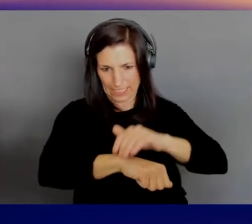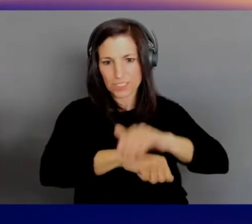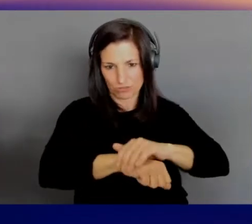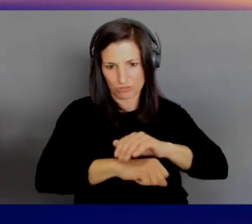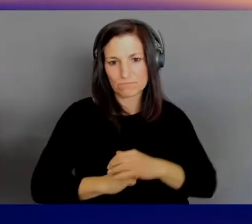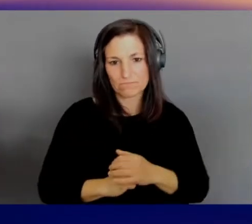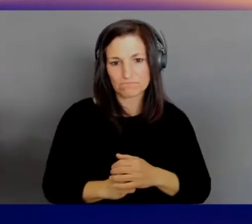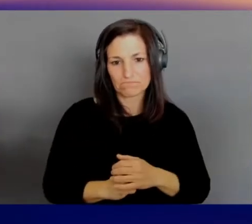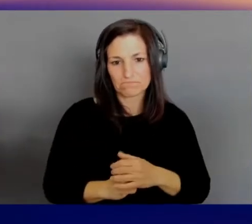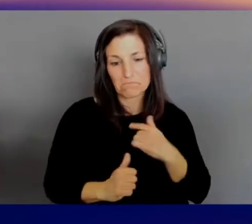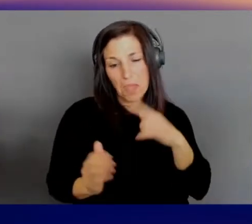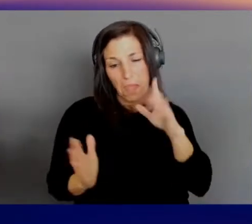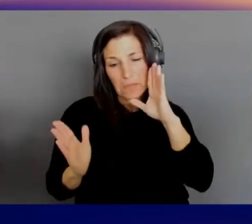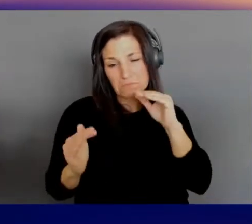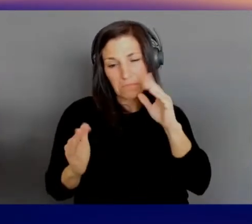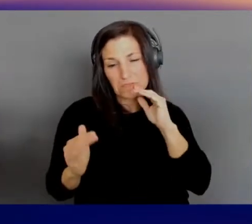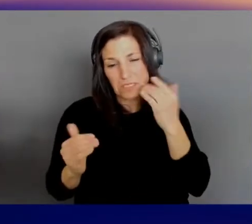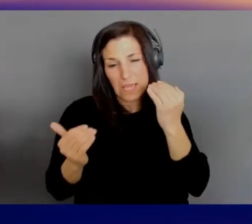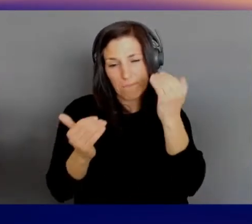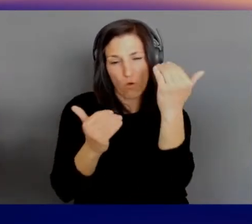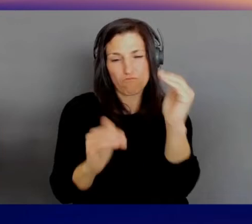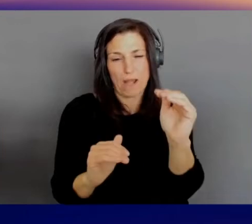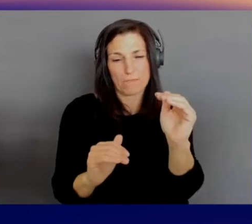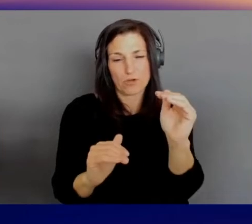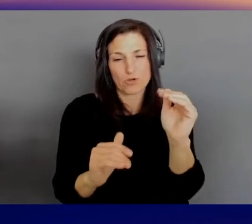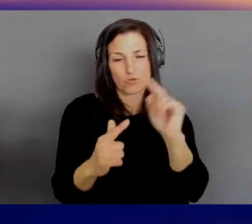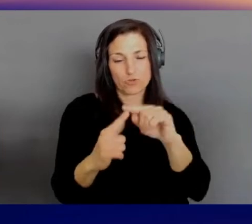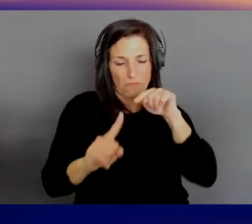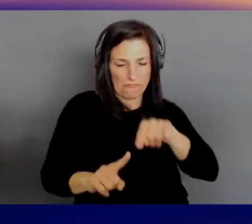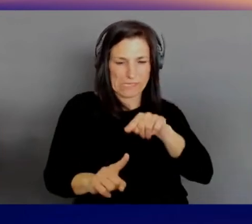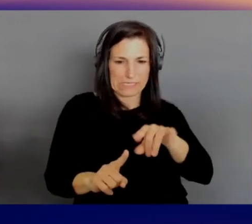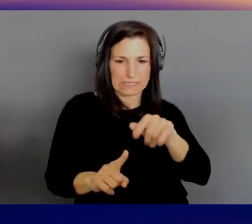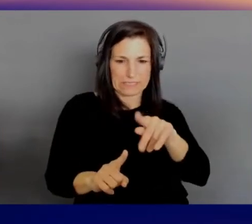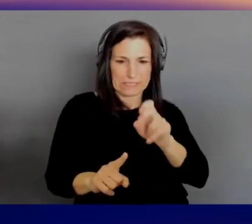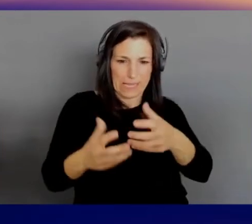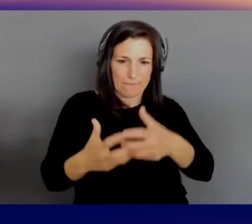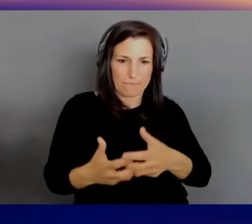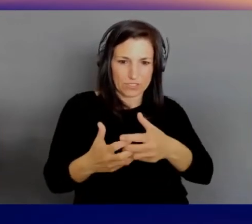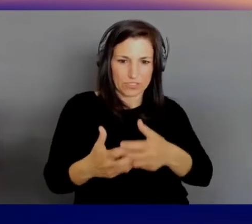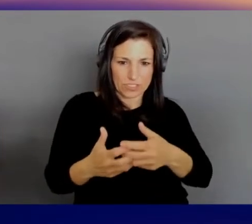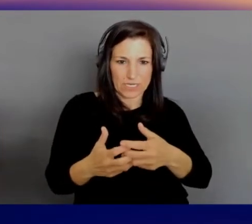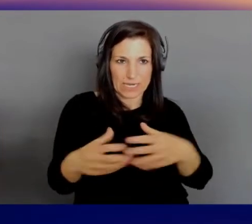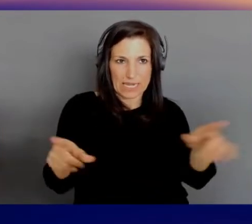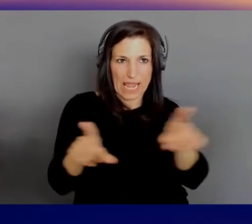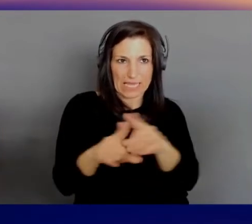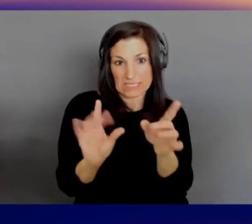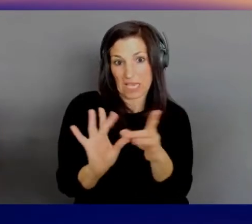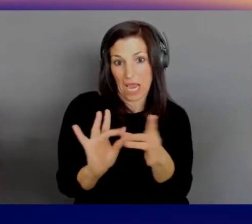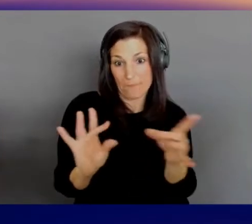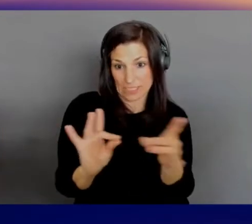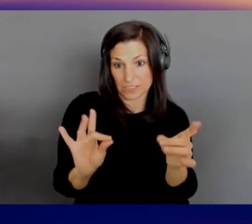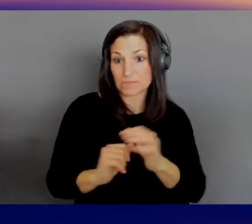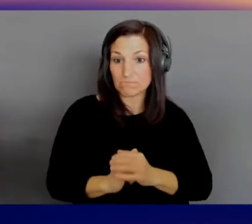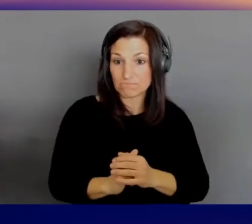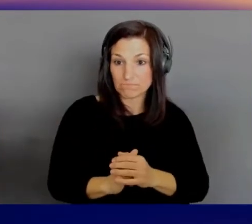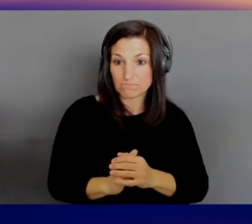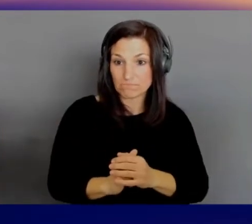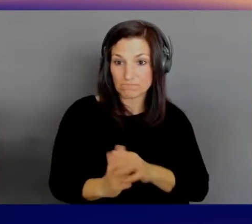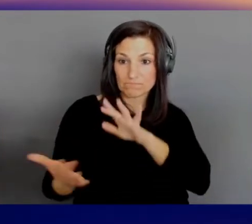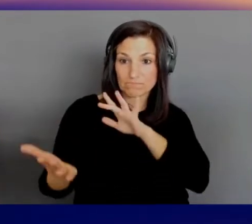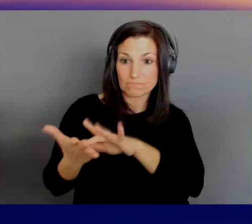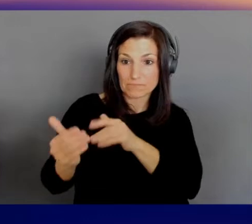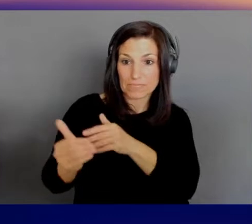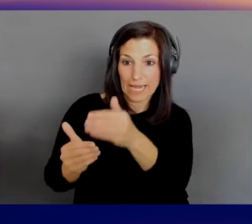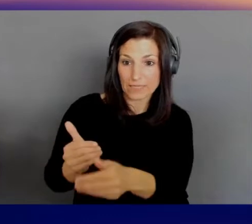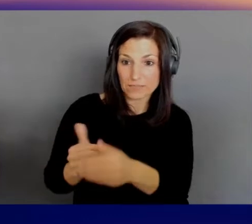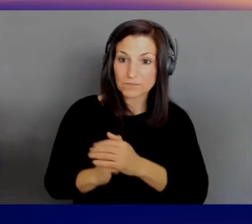expecting a parameter to come to this state machine in the form of comment. Okay? Now I can go next. At the same time, if you